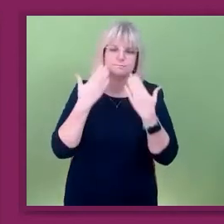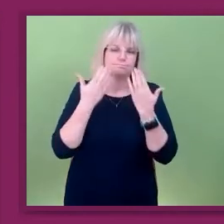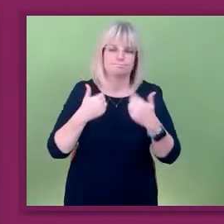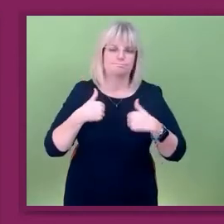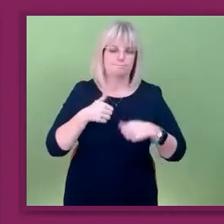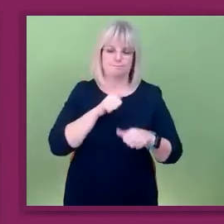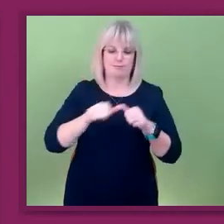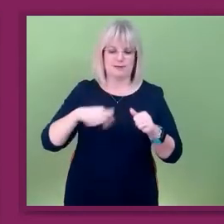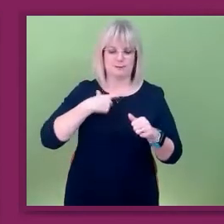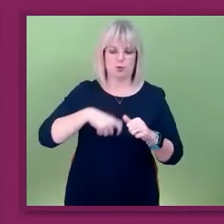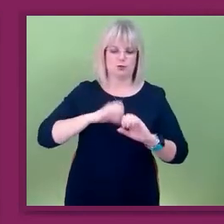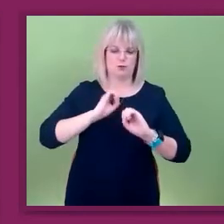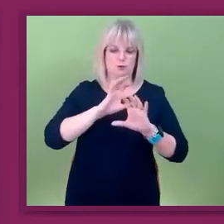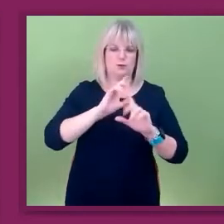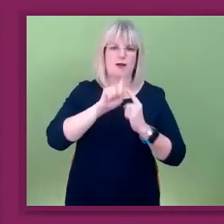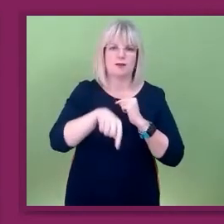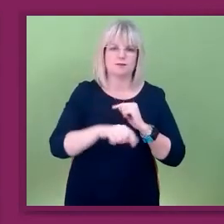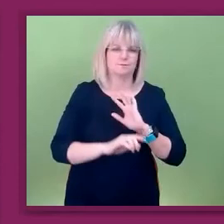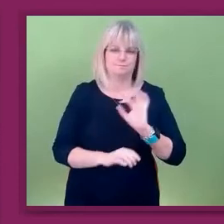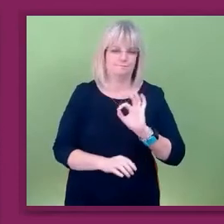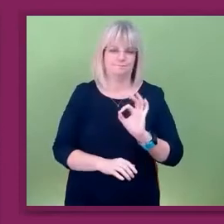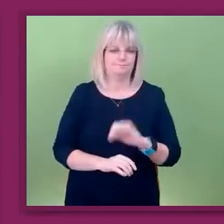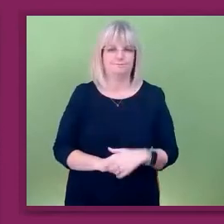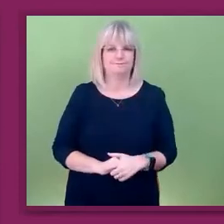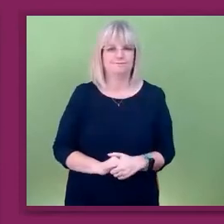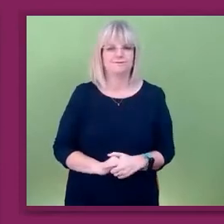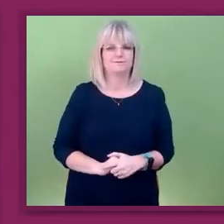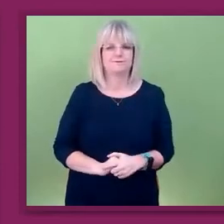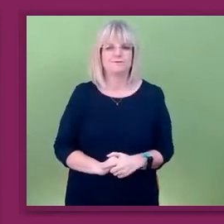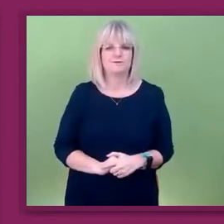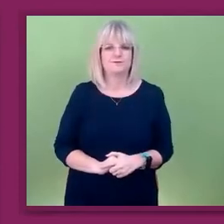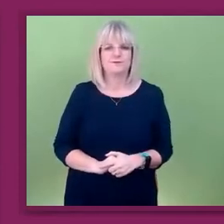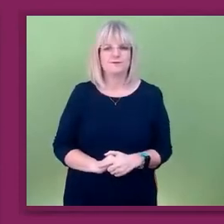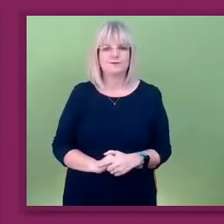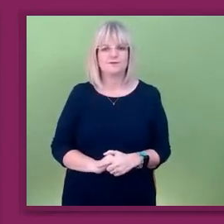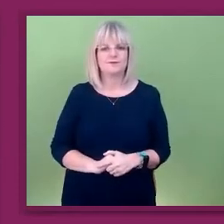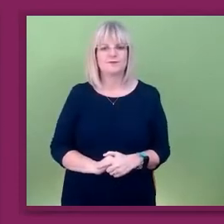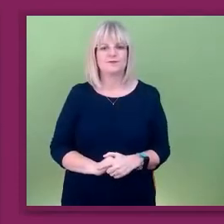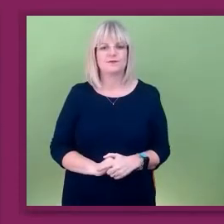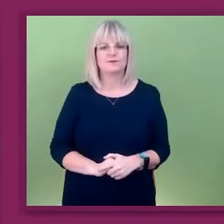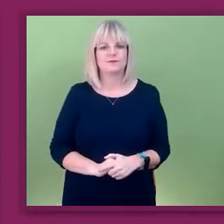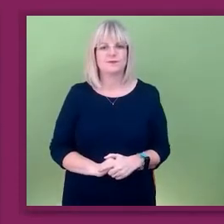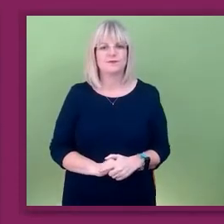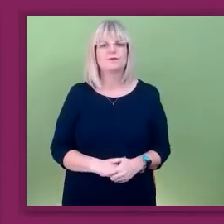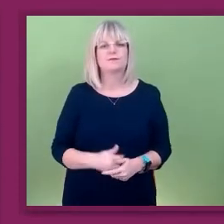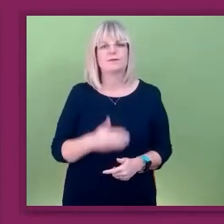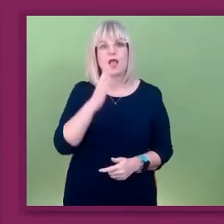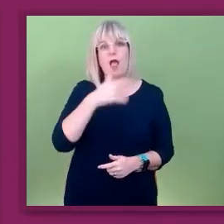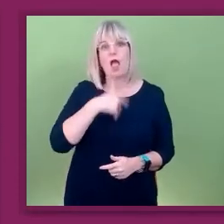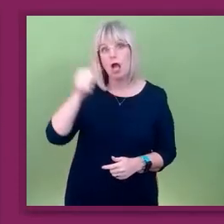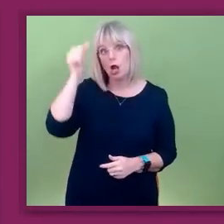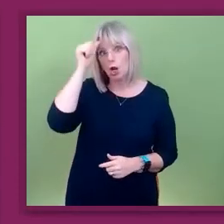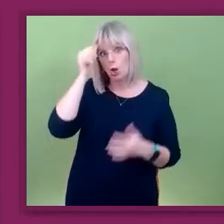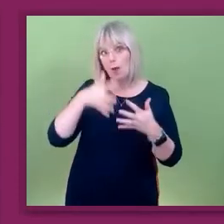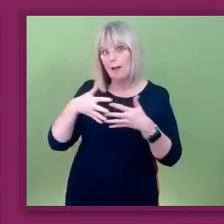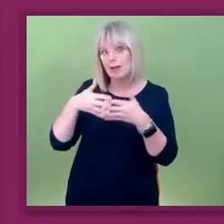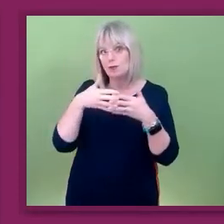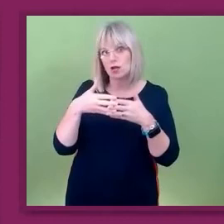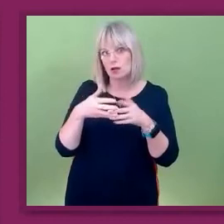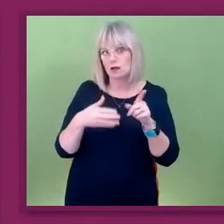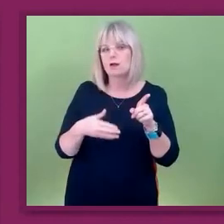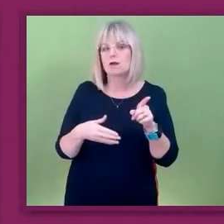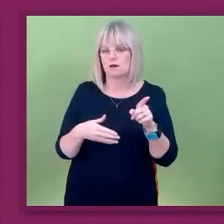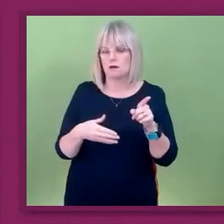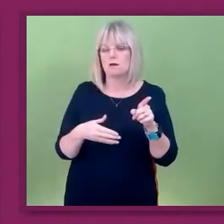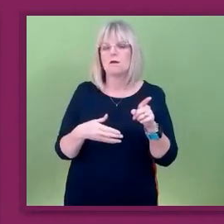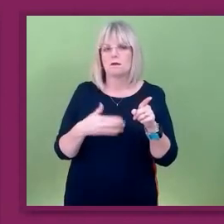that. But yes, thank you. I do know that in America, African American women are more likely to have C-sections, but I'm not